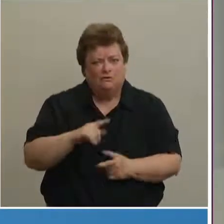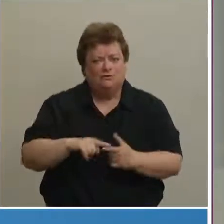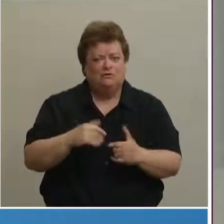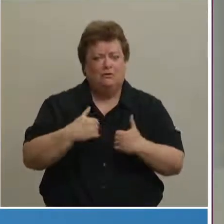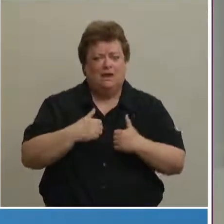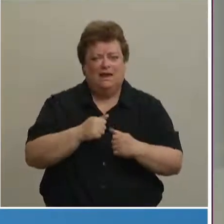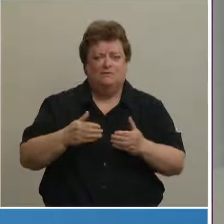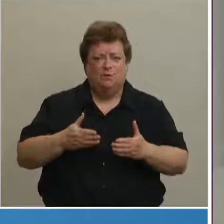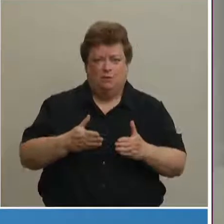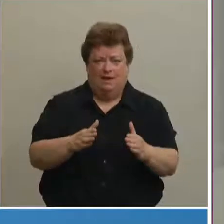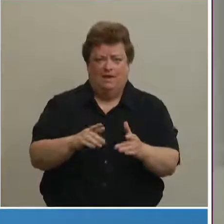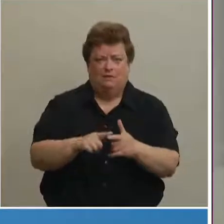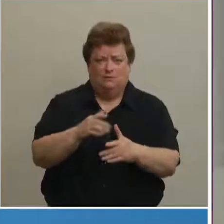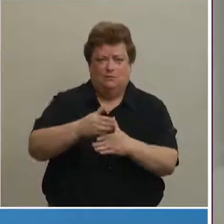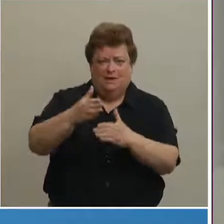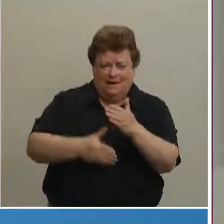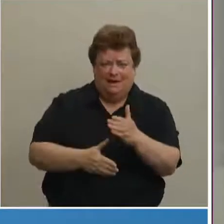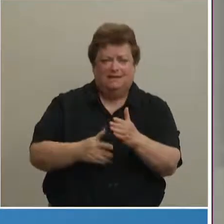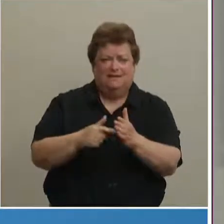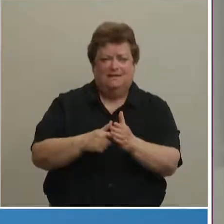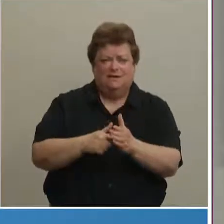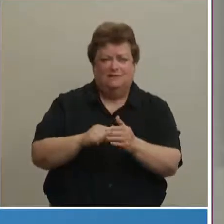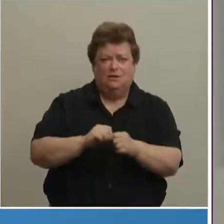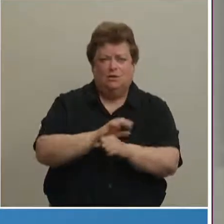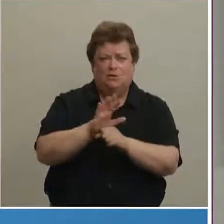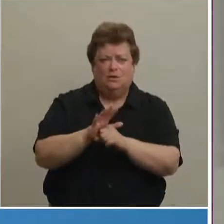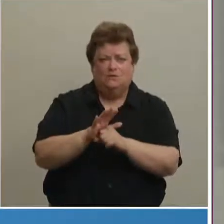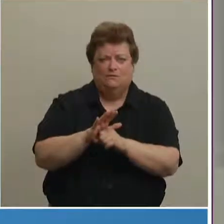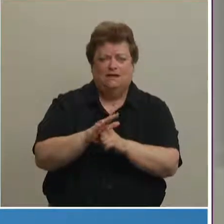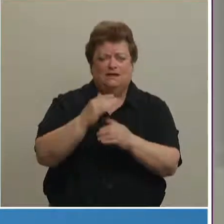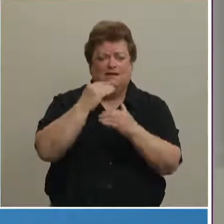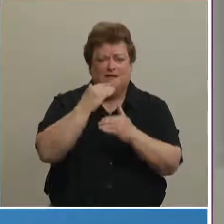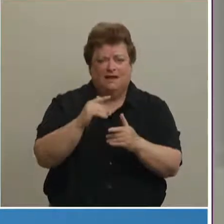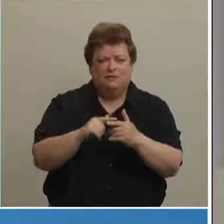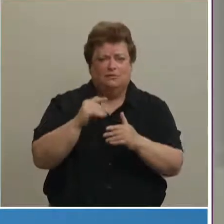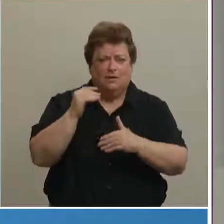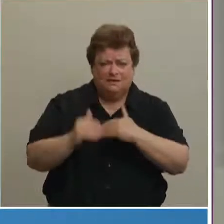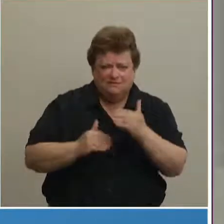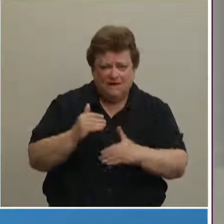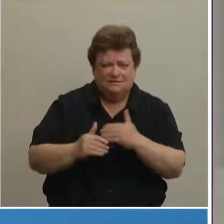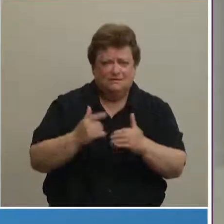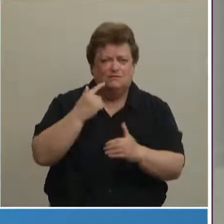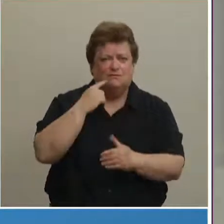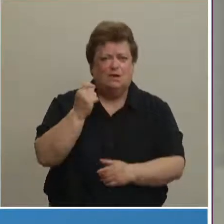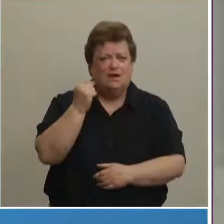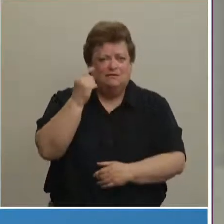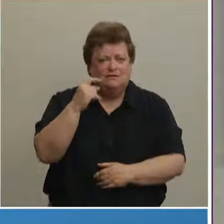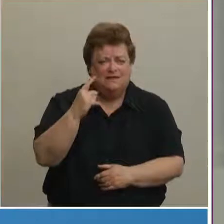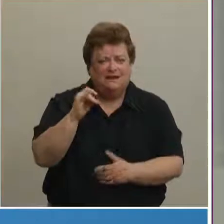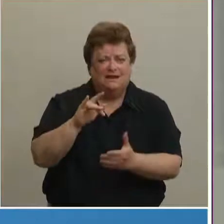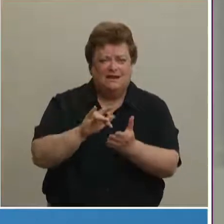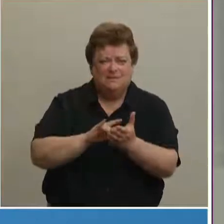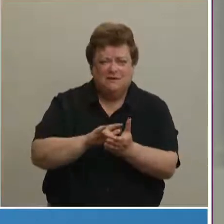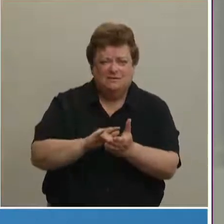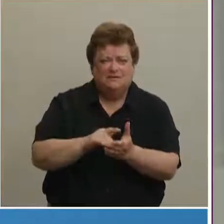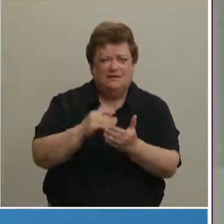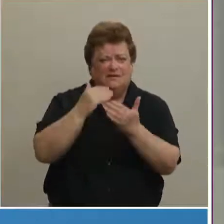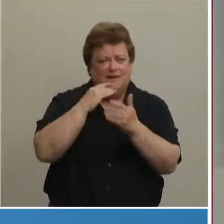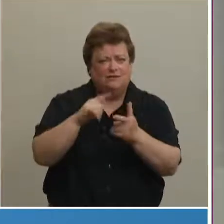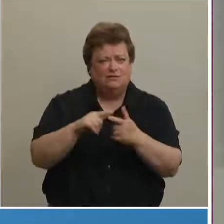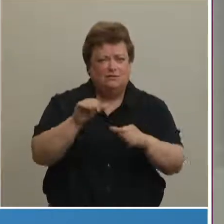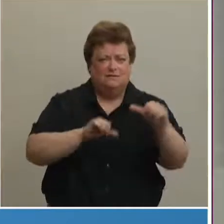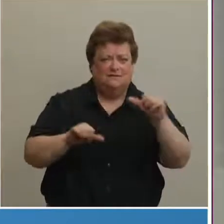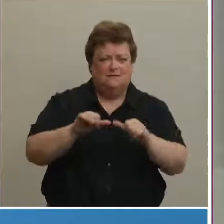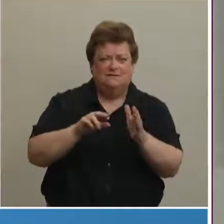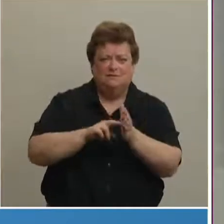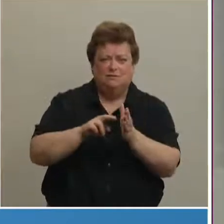means to end this pandemic. Thanks to advances in our understanding of pathogens, thanks to the dedication of scientific researchers across the